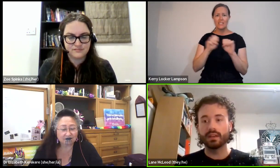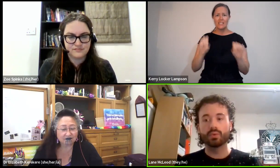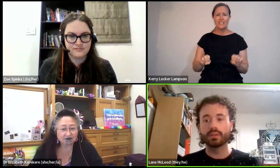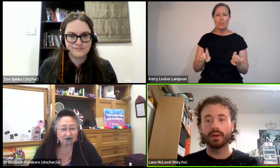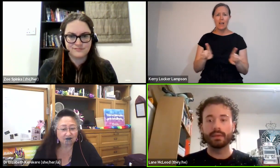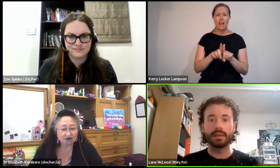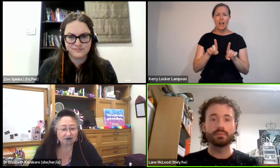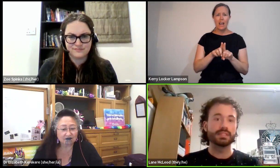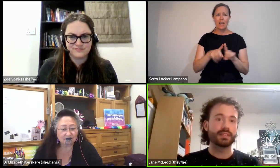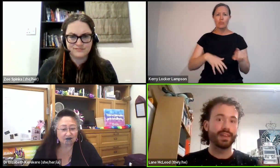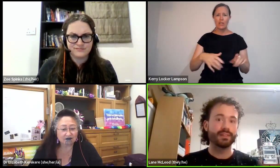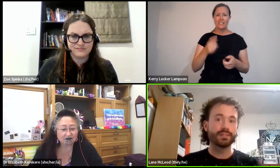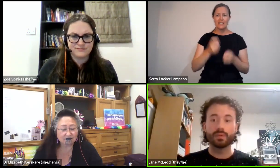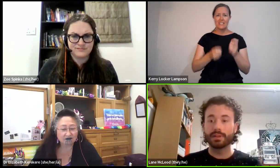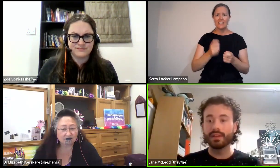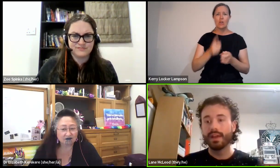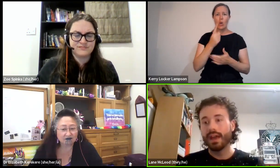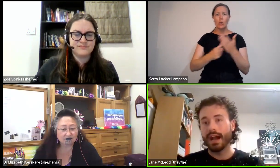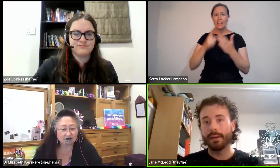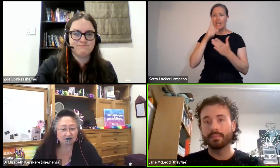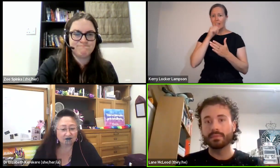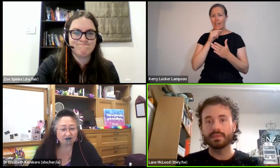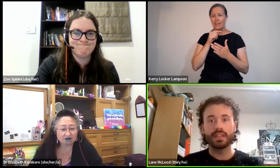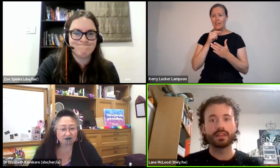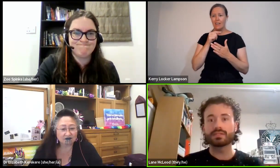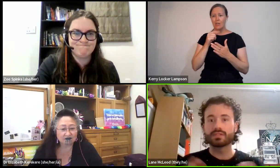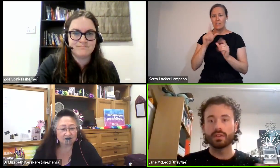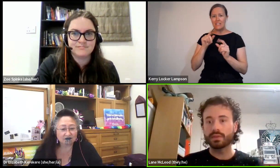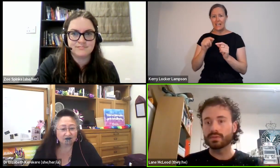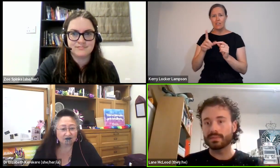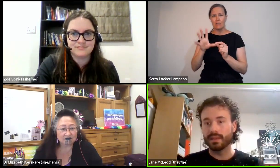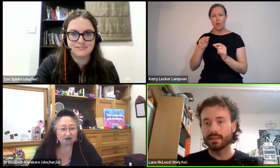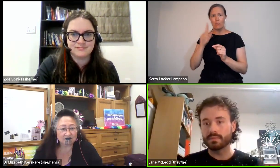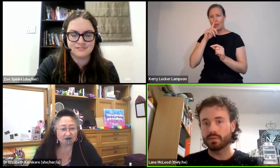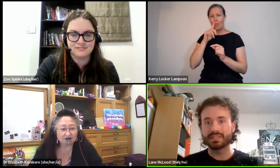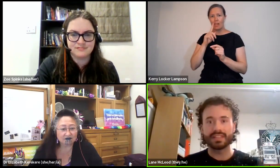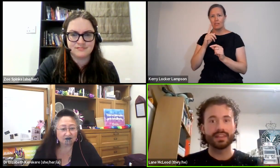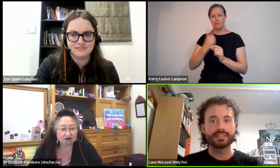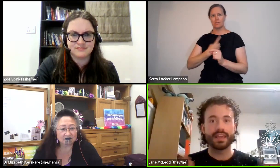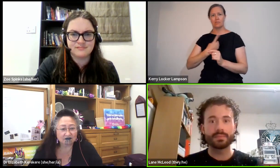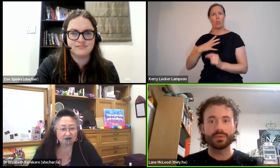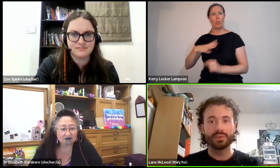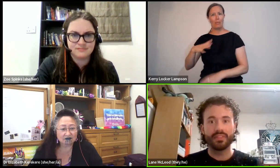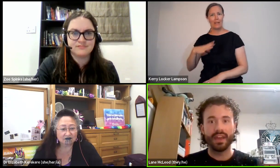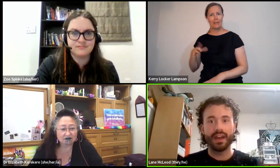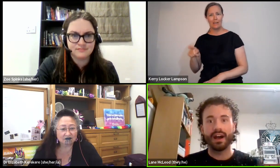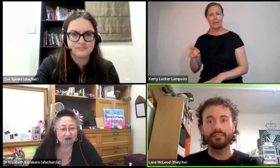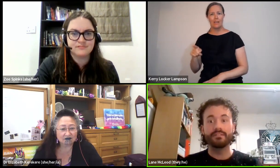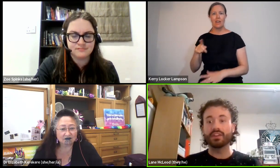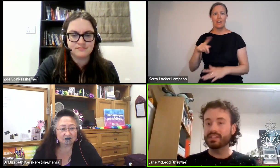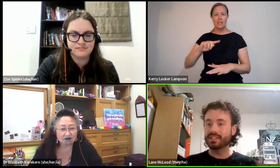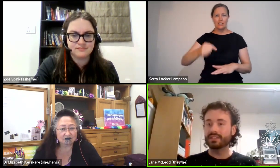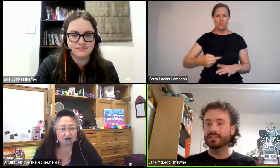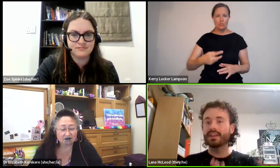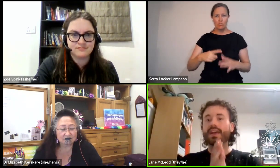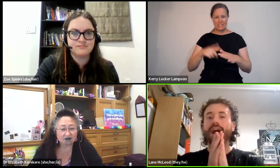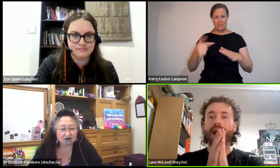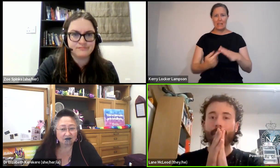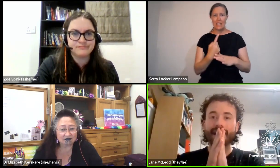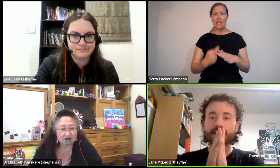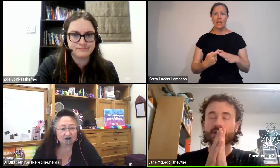be ordered by people designated as women. Cervical smears, prostate exams, all of that are very